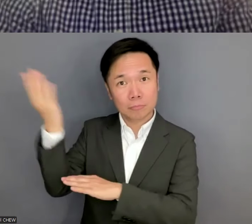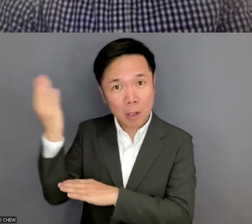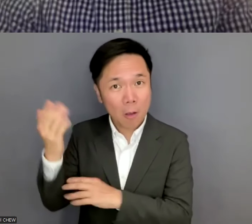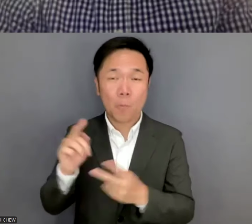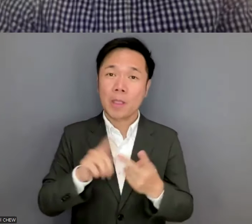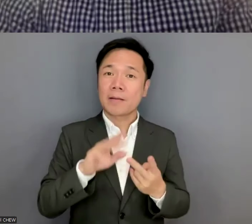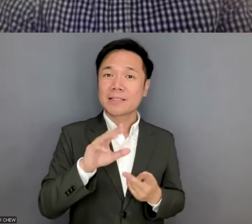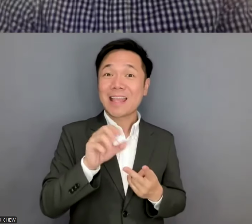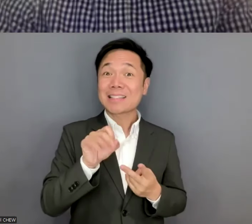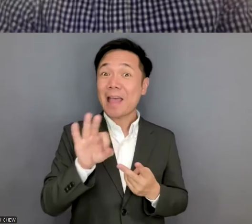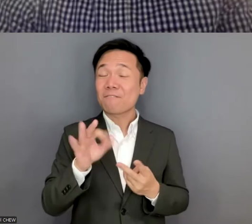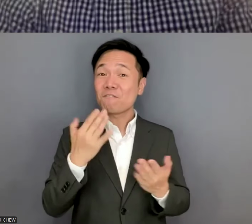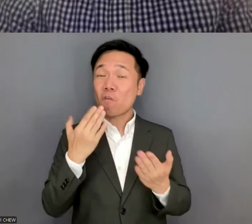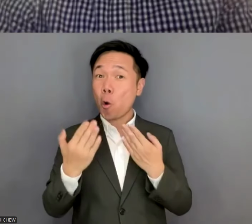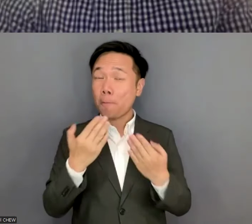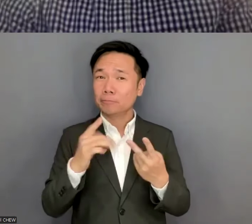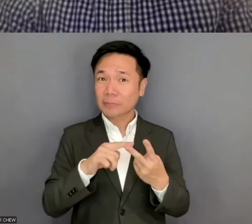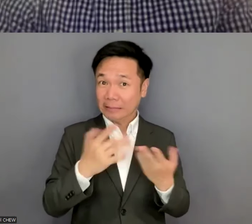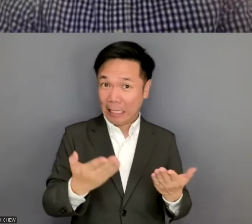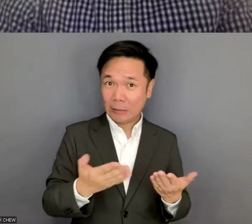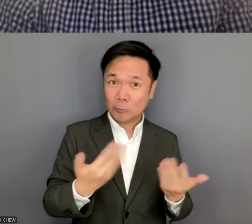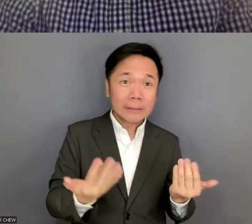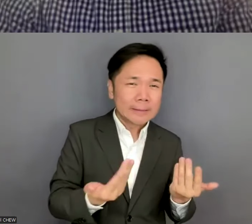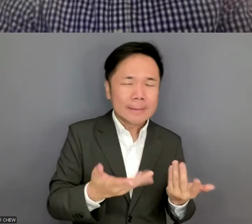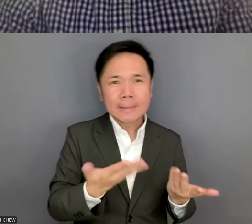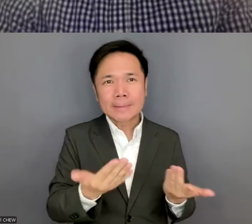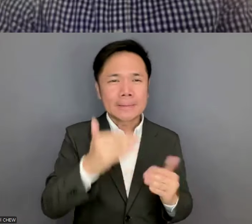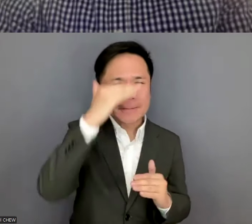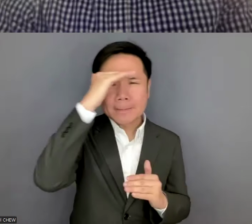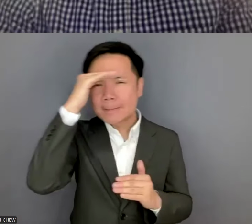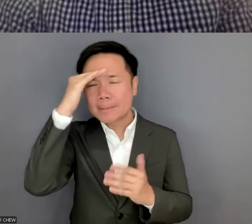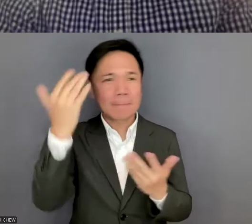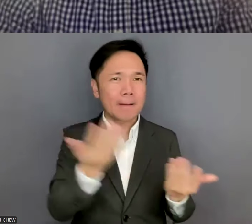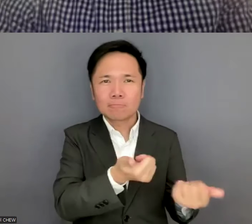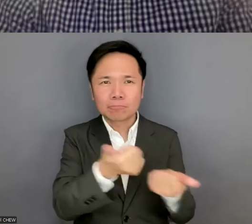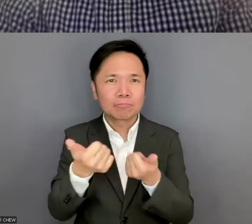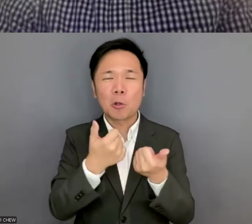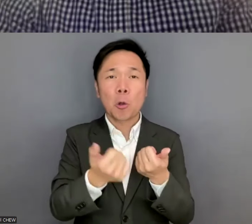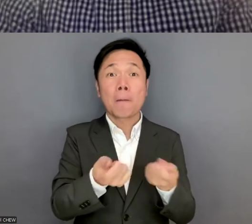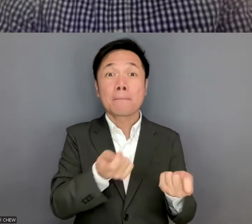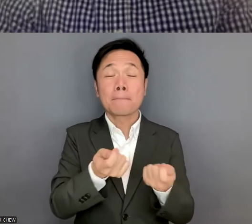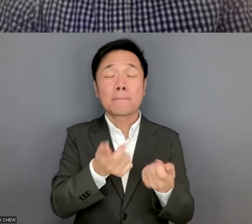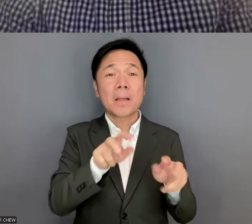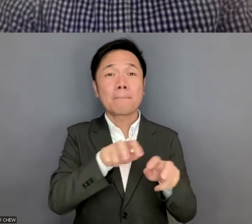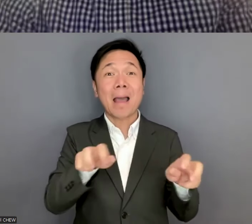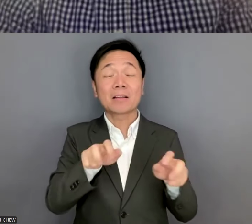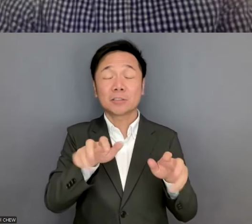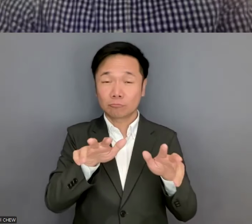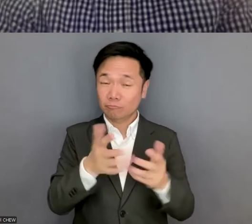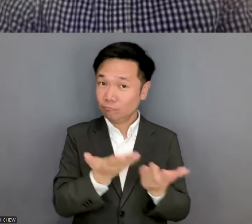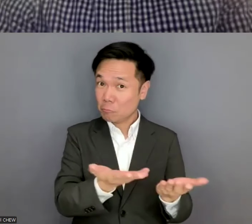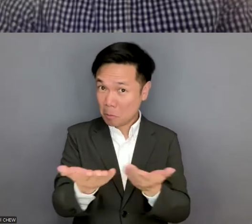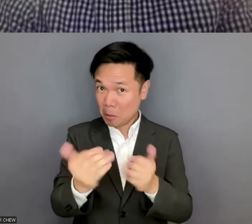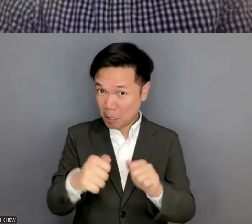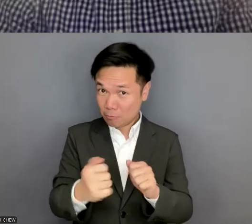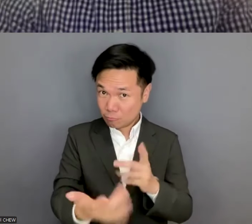right now looking for panelists. So if you're interested, just write me, and yeah, maybe we